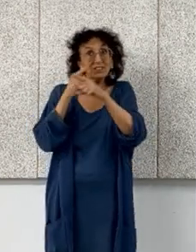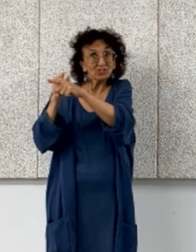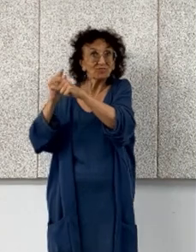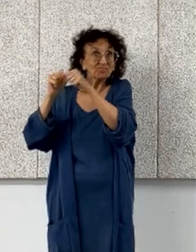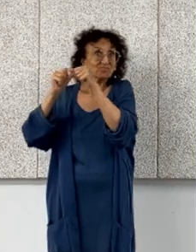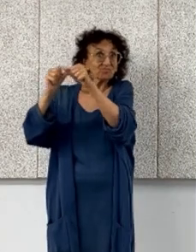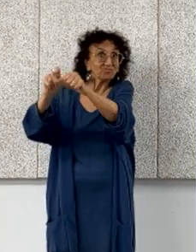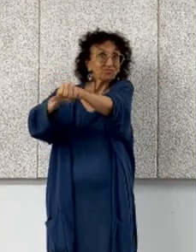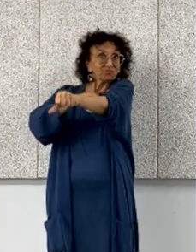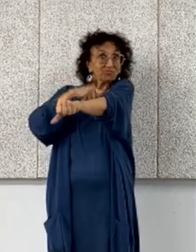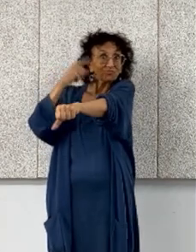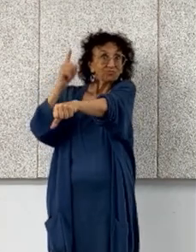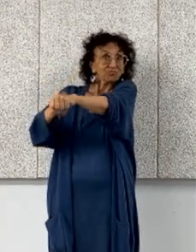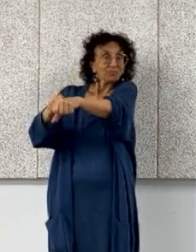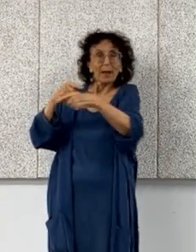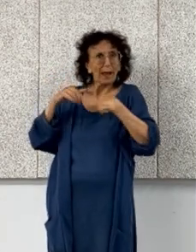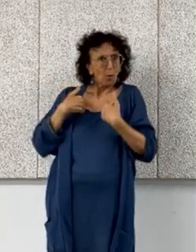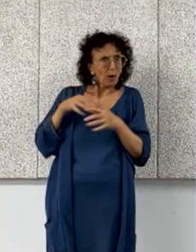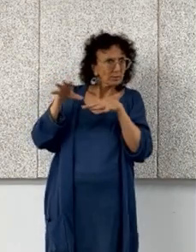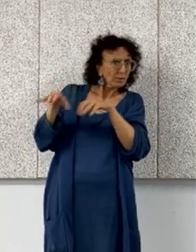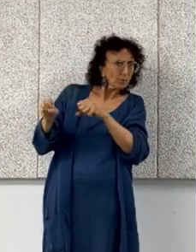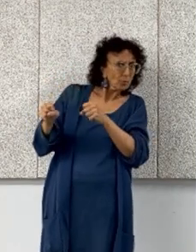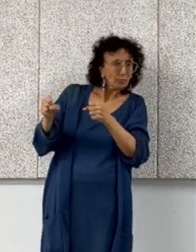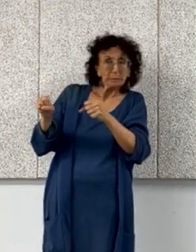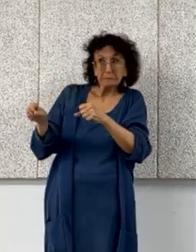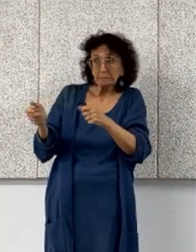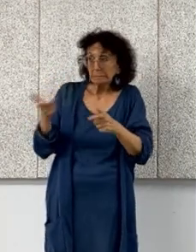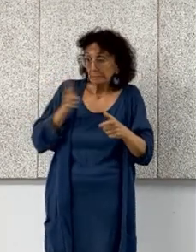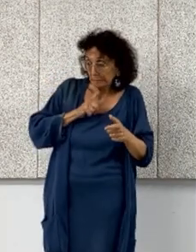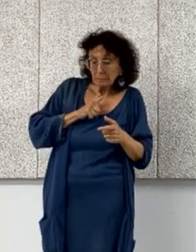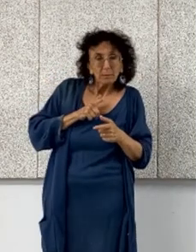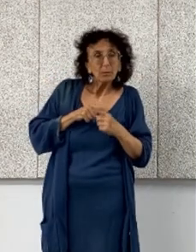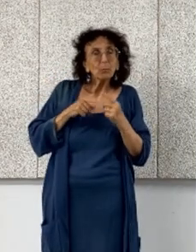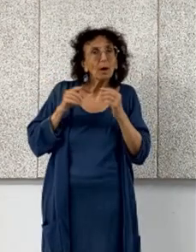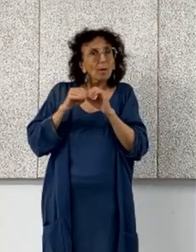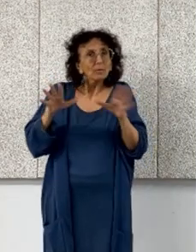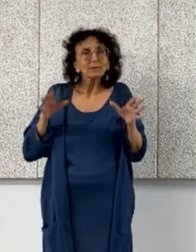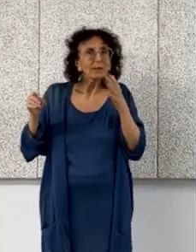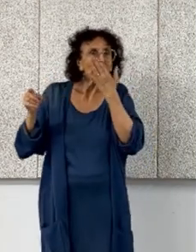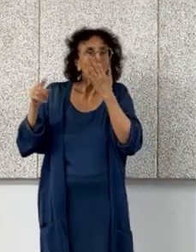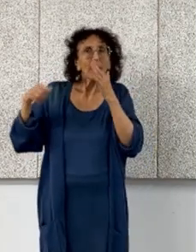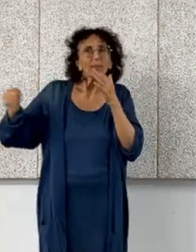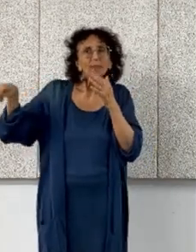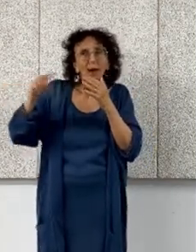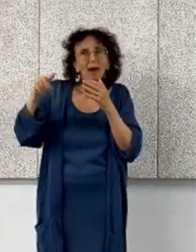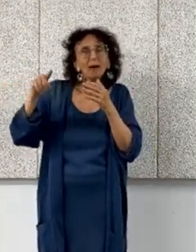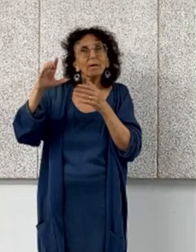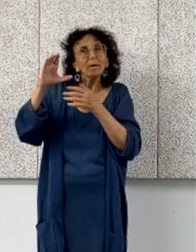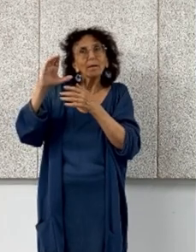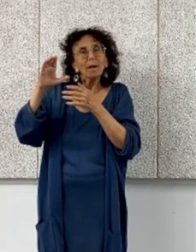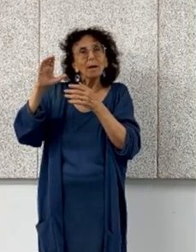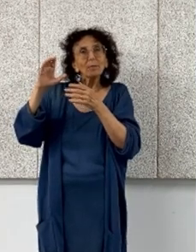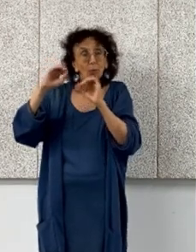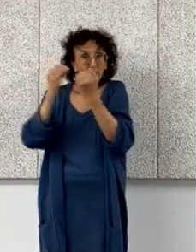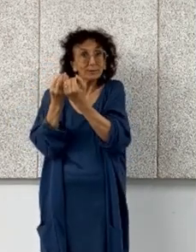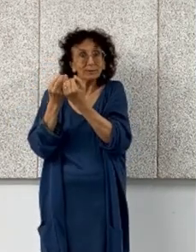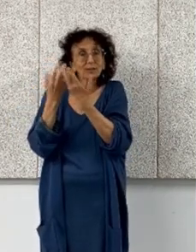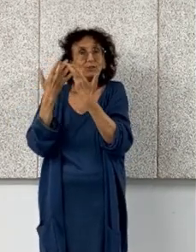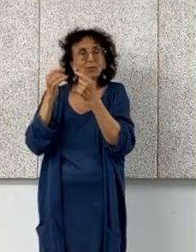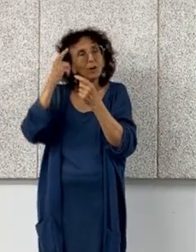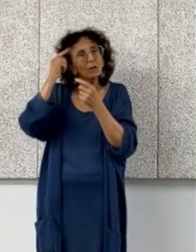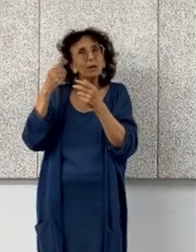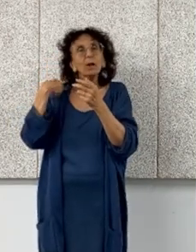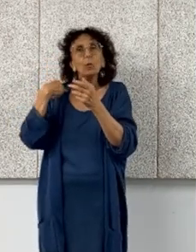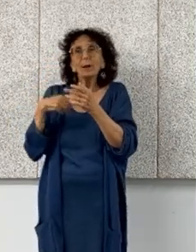while, what clearly she and the company had thought about was, in order to start